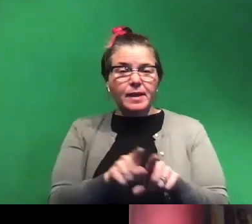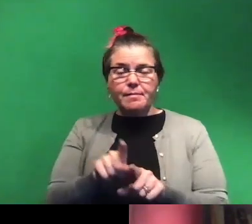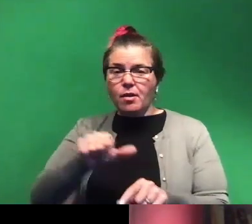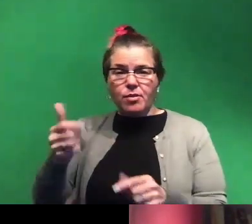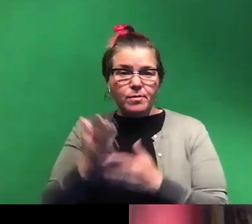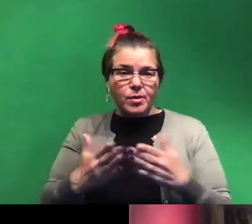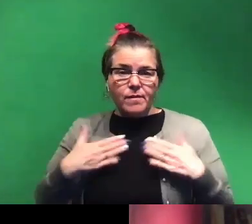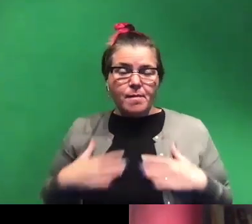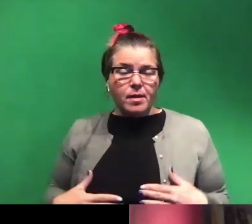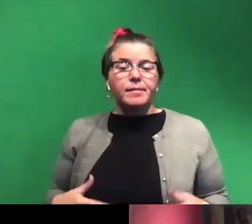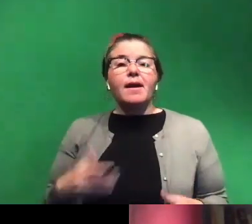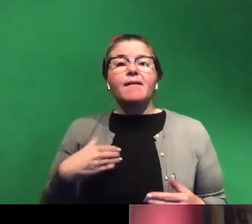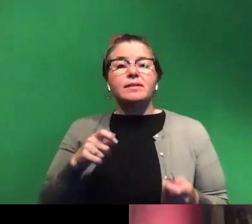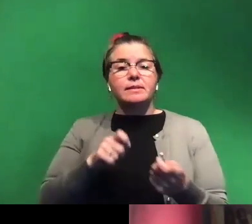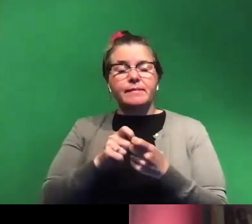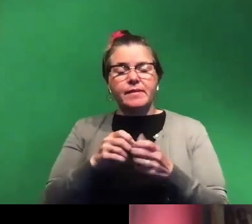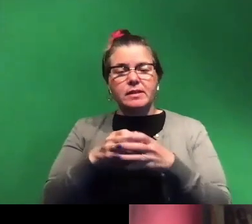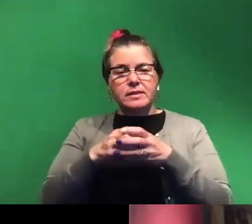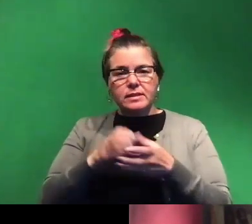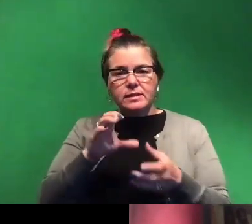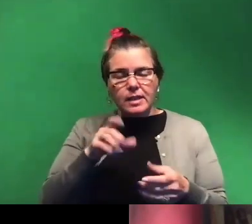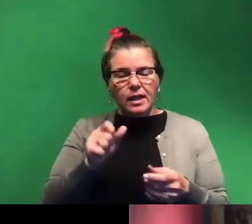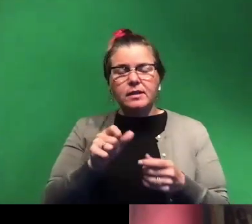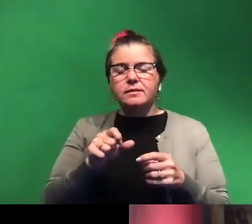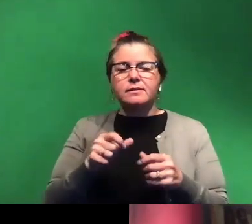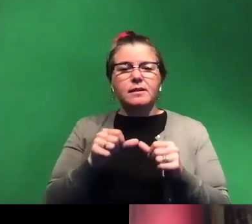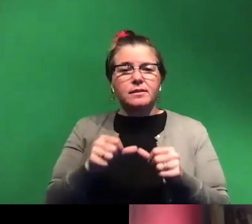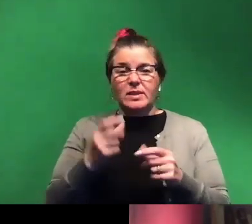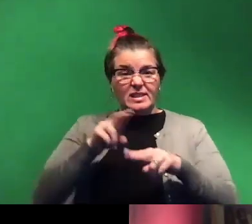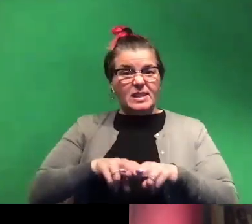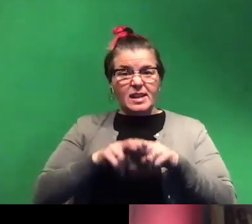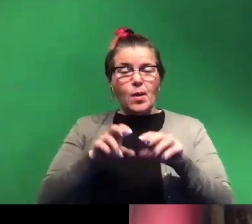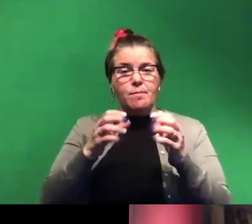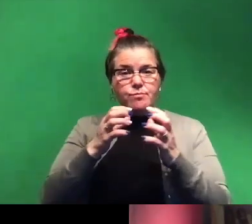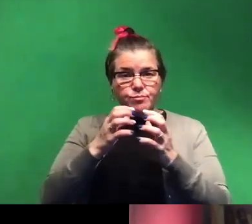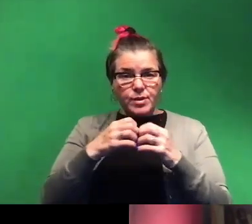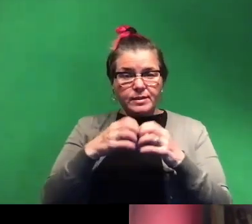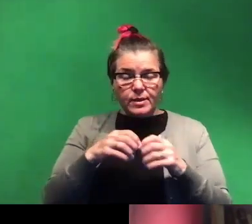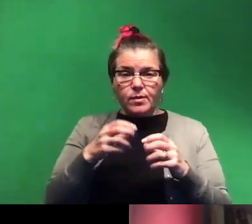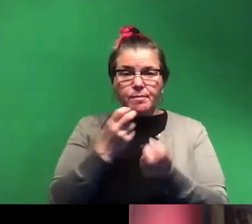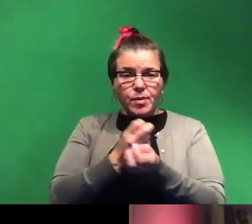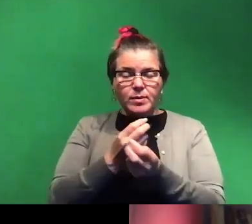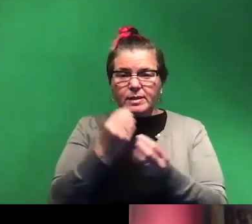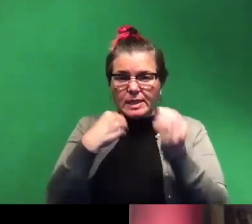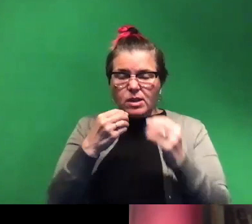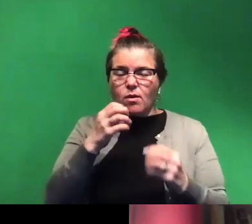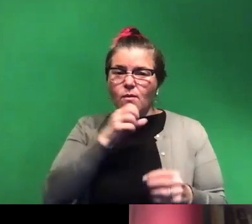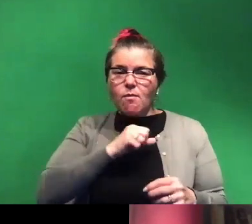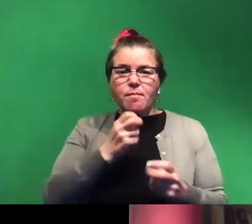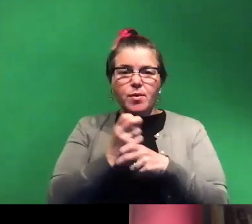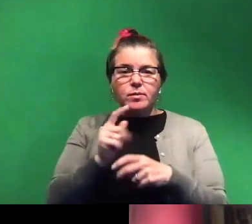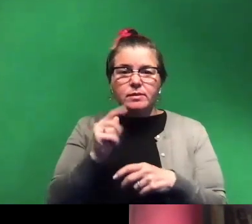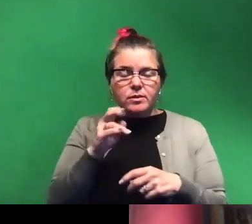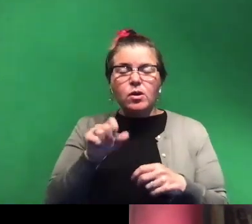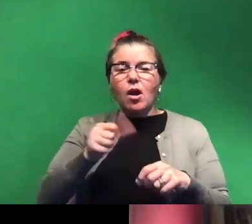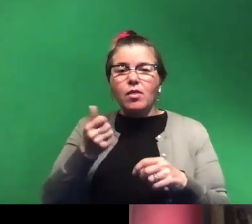is. That there are specific cells that are constantly even as we sit here now, they're breaking down our bones and eating the old bone tissue, while other ones are